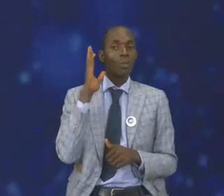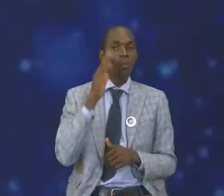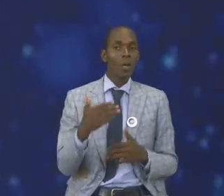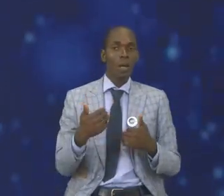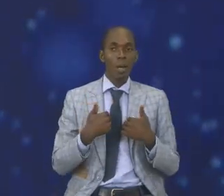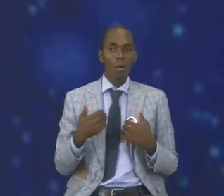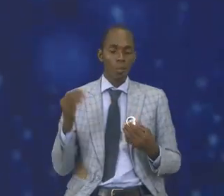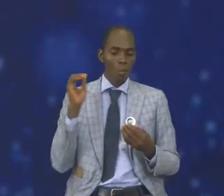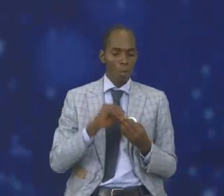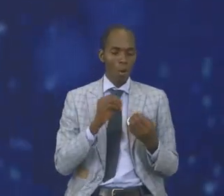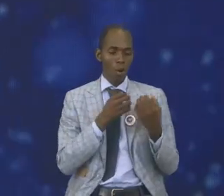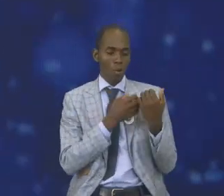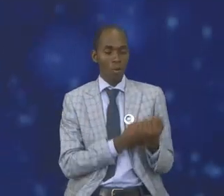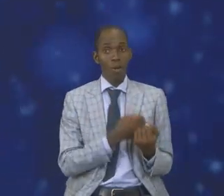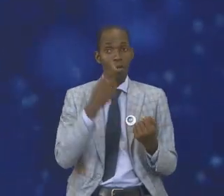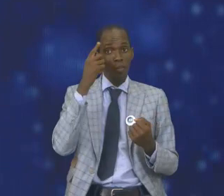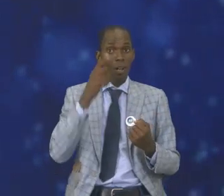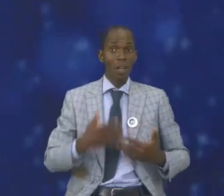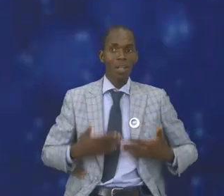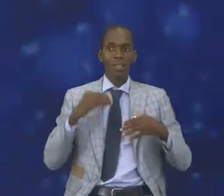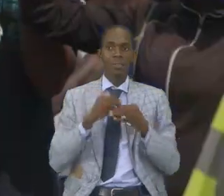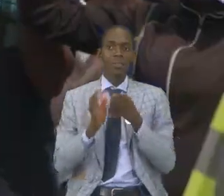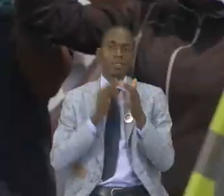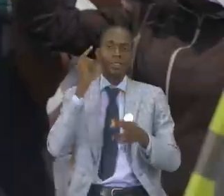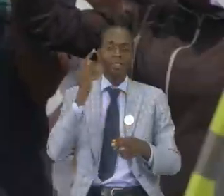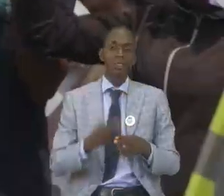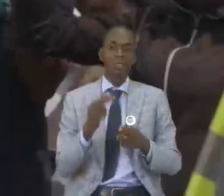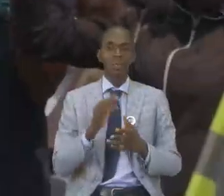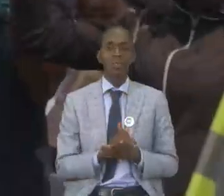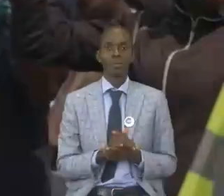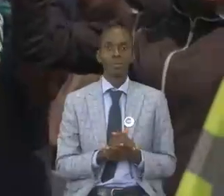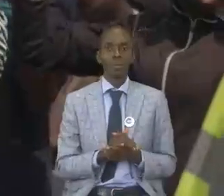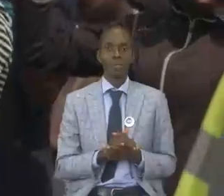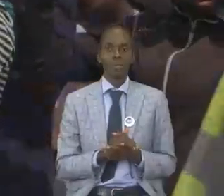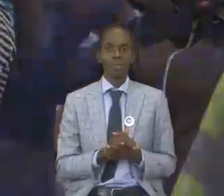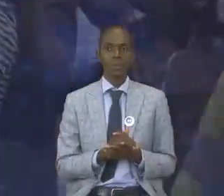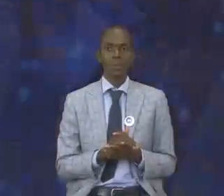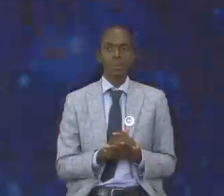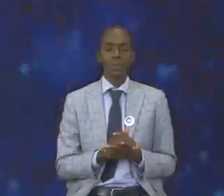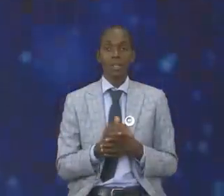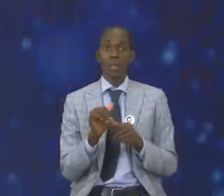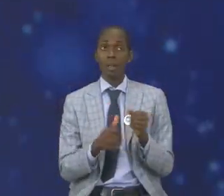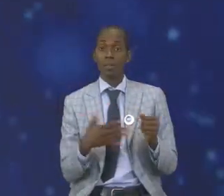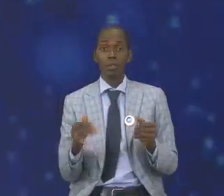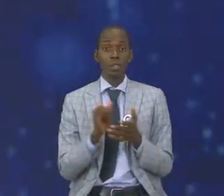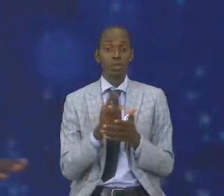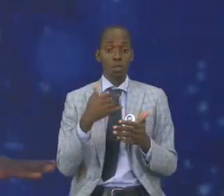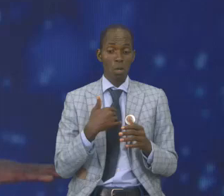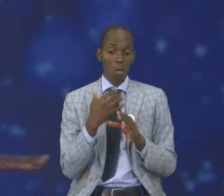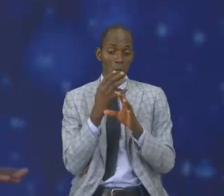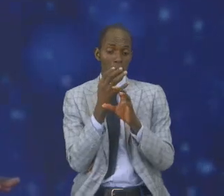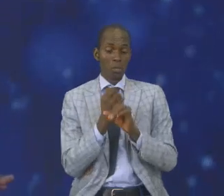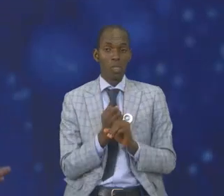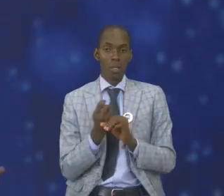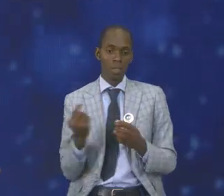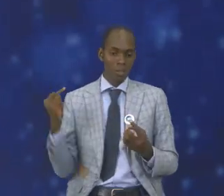more courage for life in Jesus' name. Everything you have achieved until